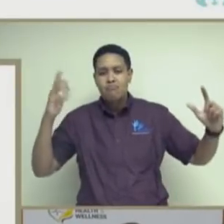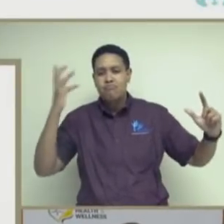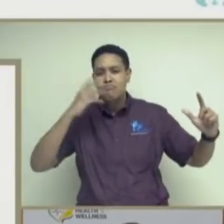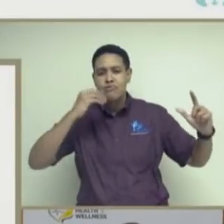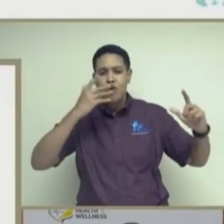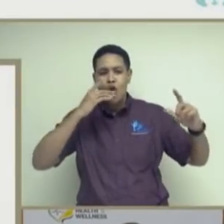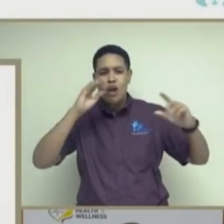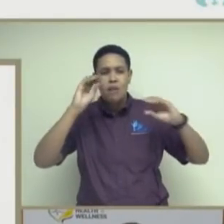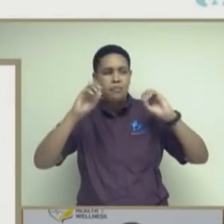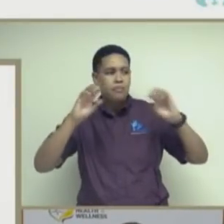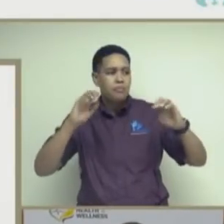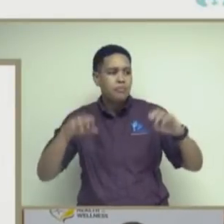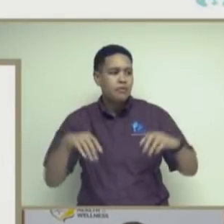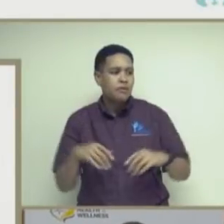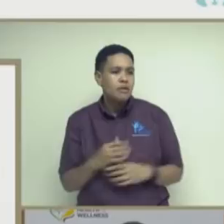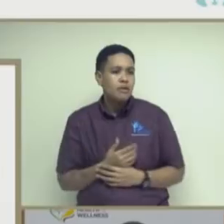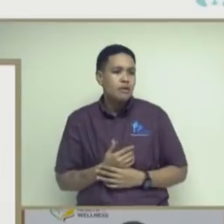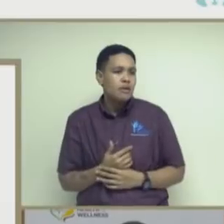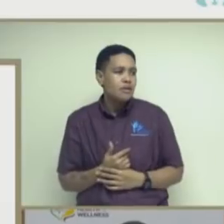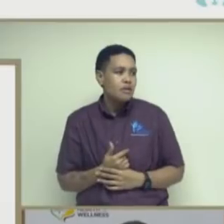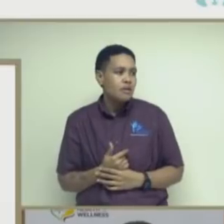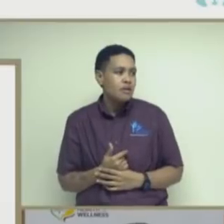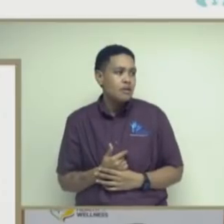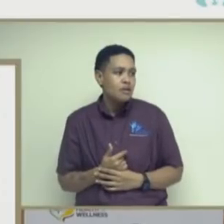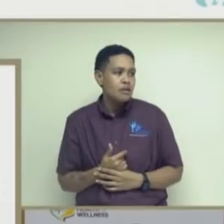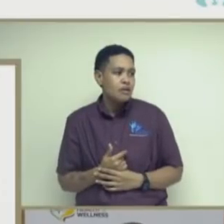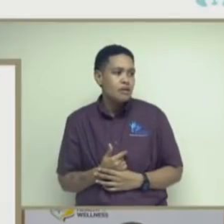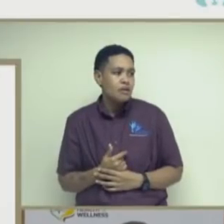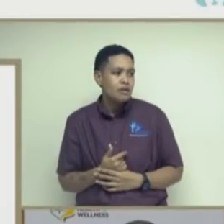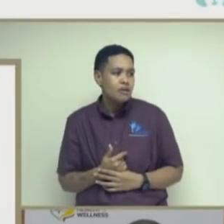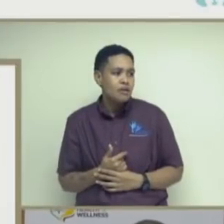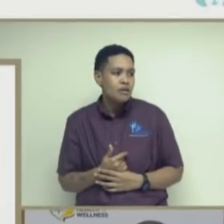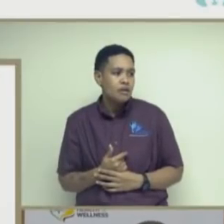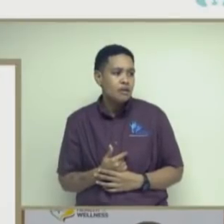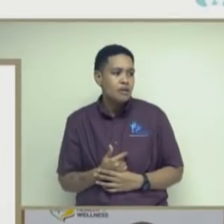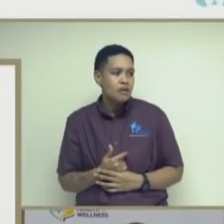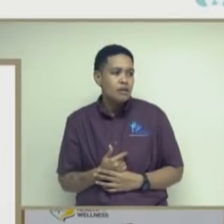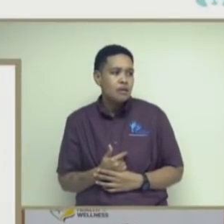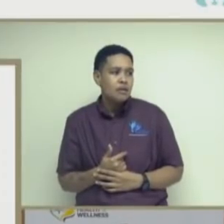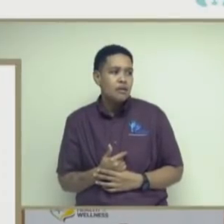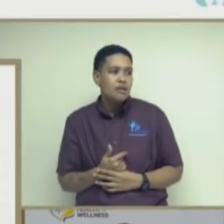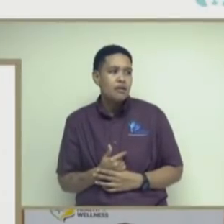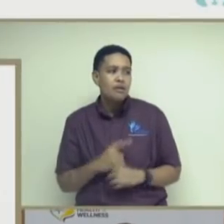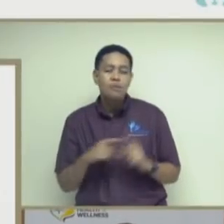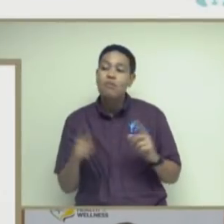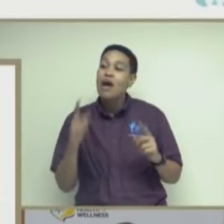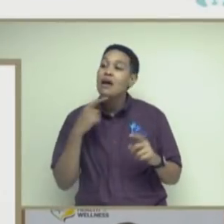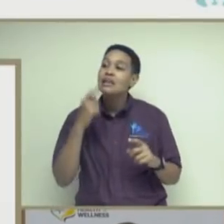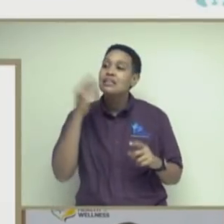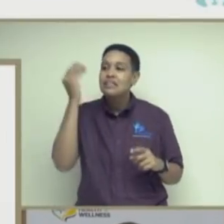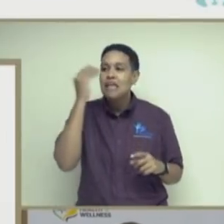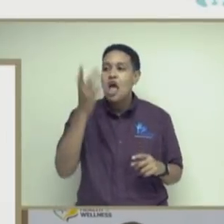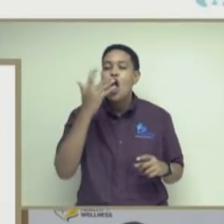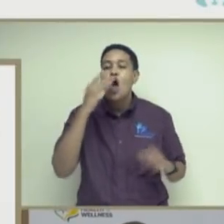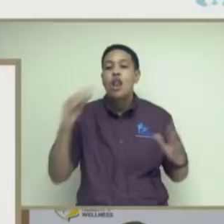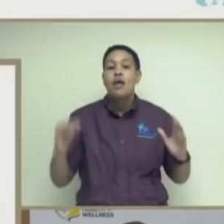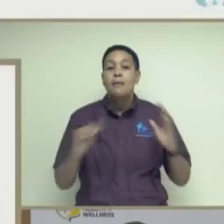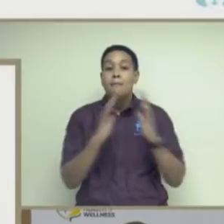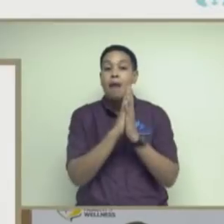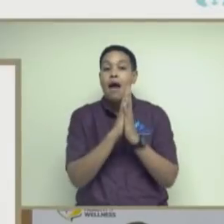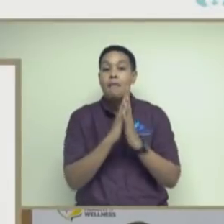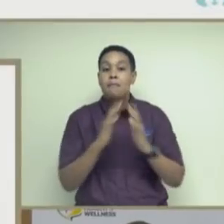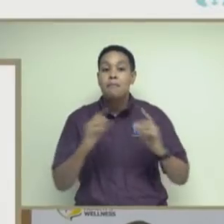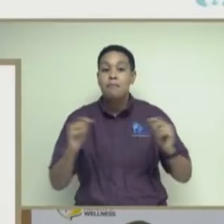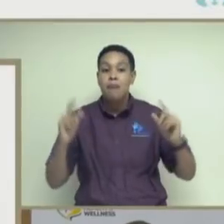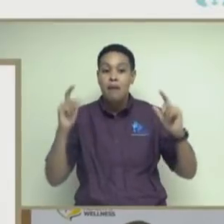of colors, but represents varying degrees of risk. Sorry, I was saying the color scheme on the map of